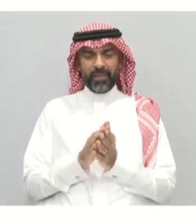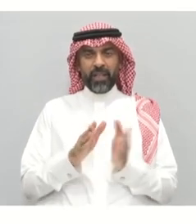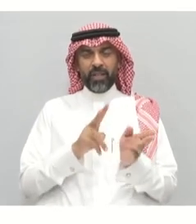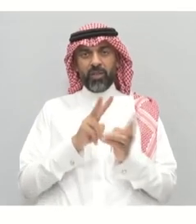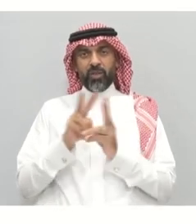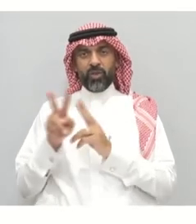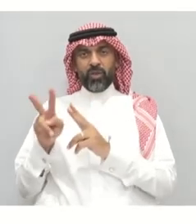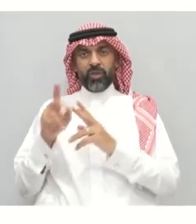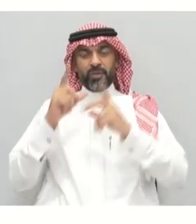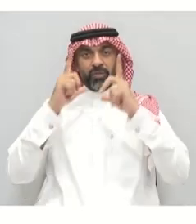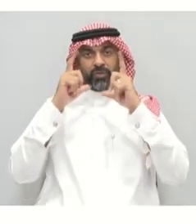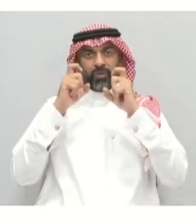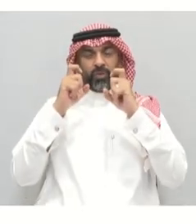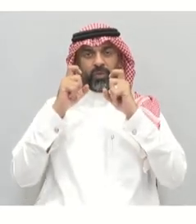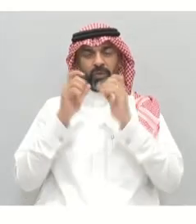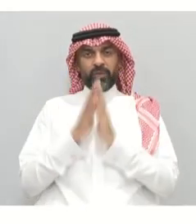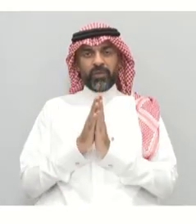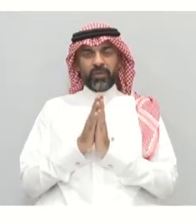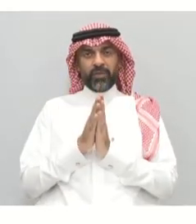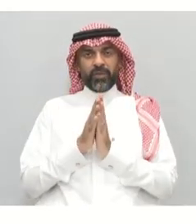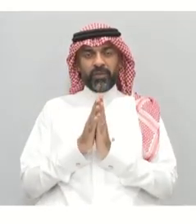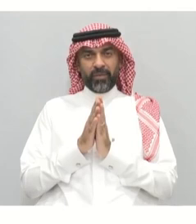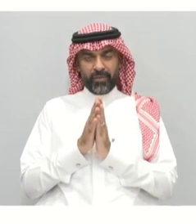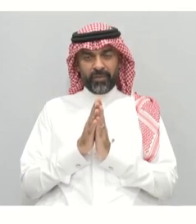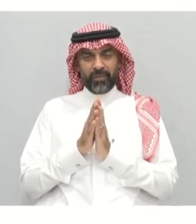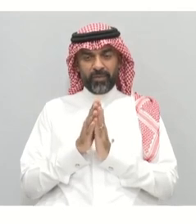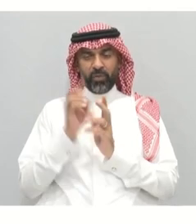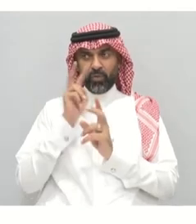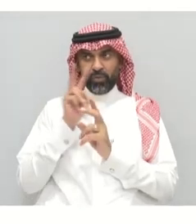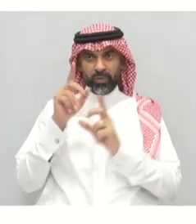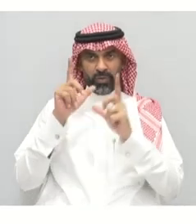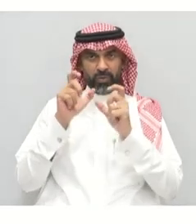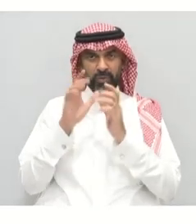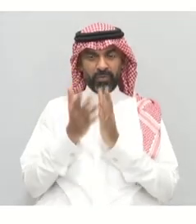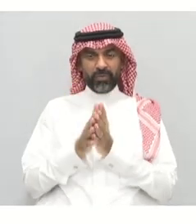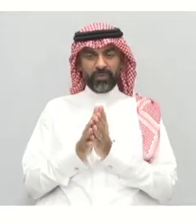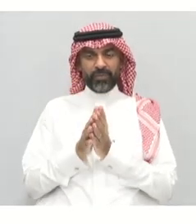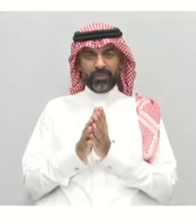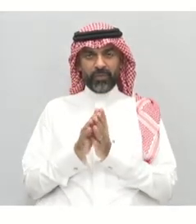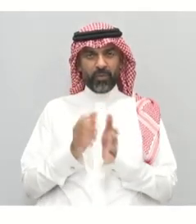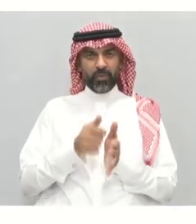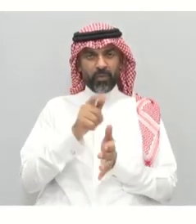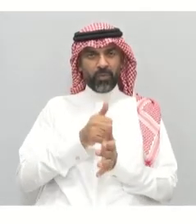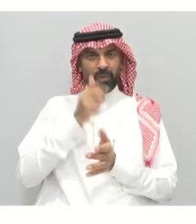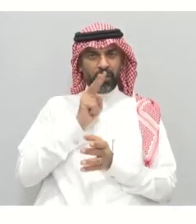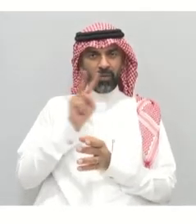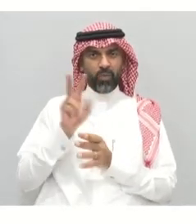Okay, so I want you to look at this picture, my student. Look carefully at this picture and tell me what can you see?